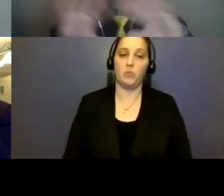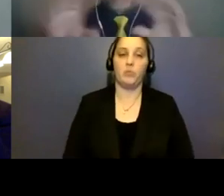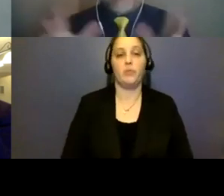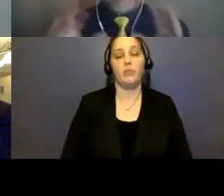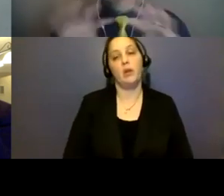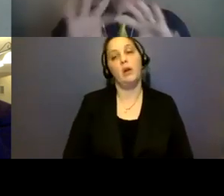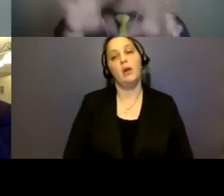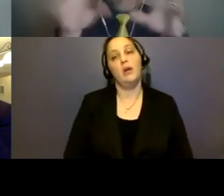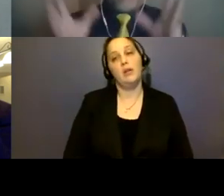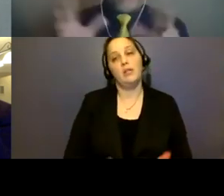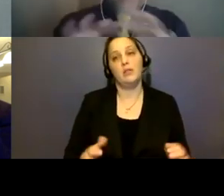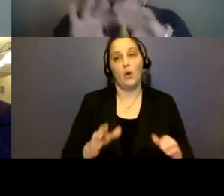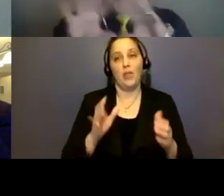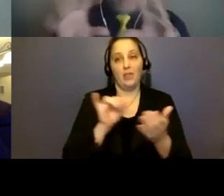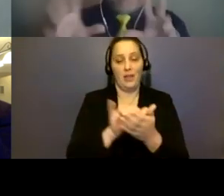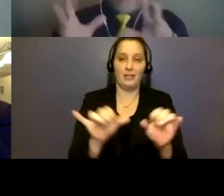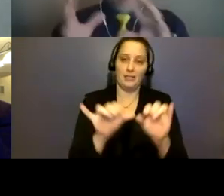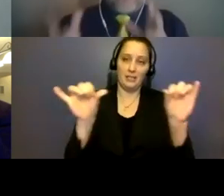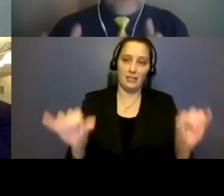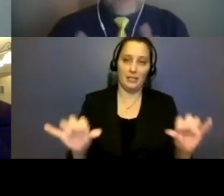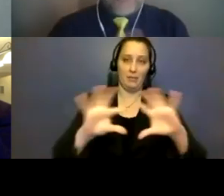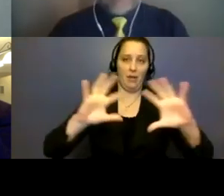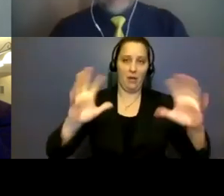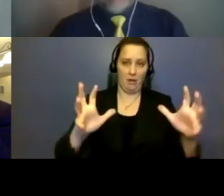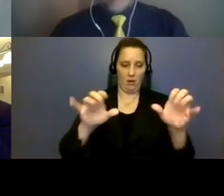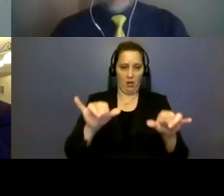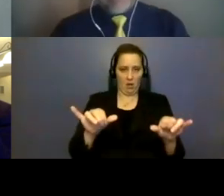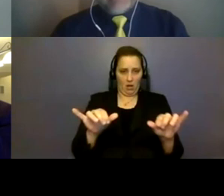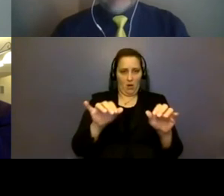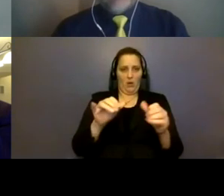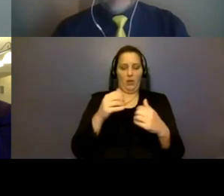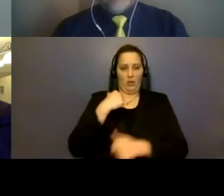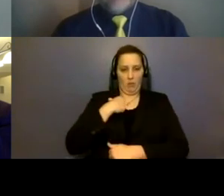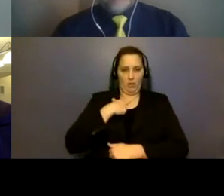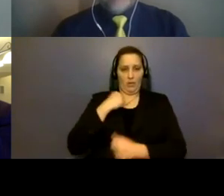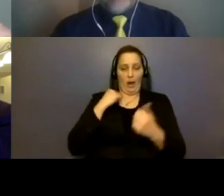I took that systematic approach the military had